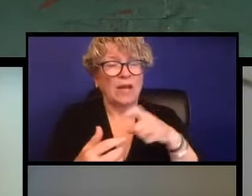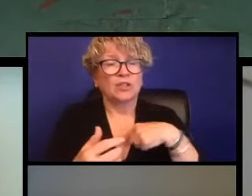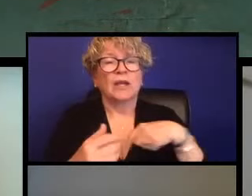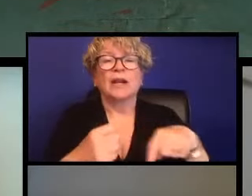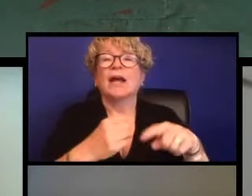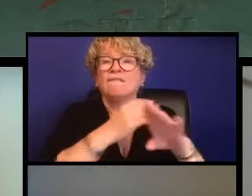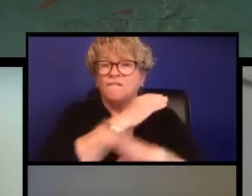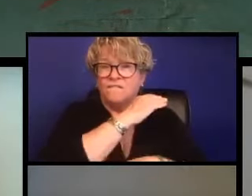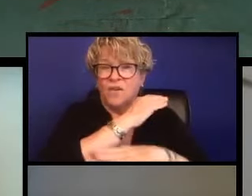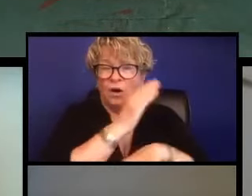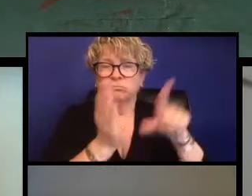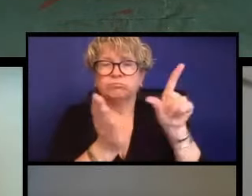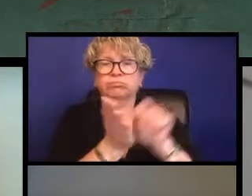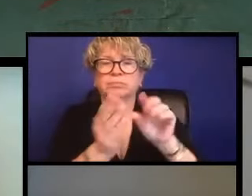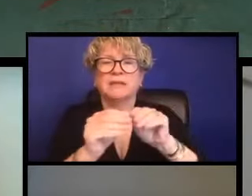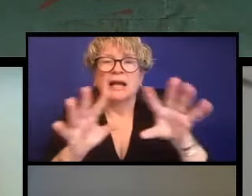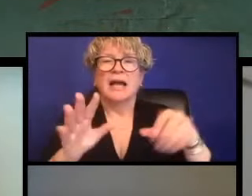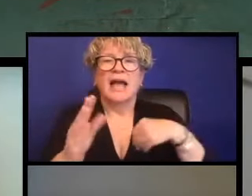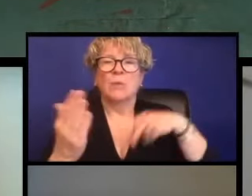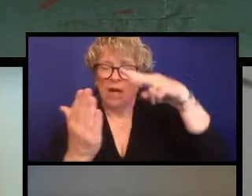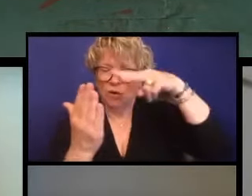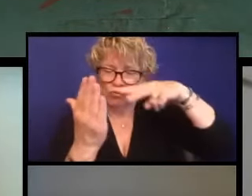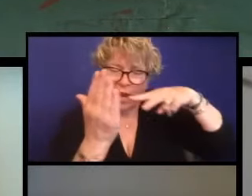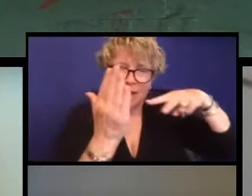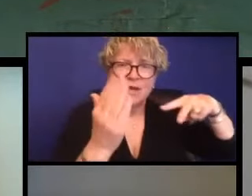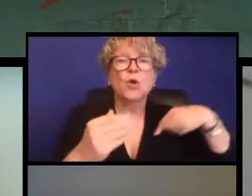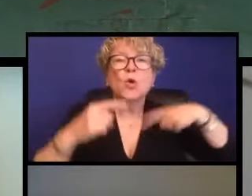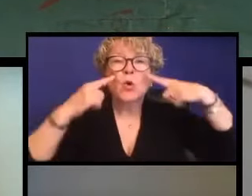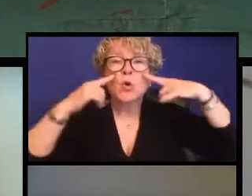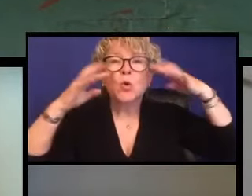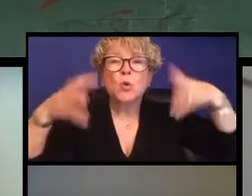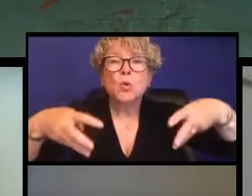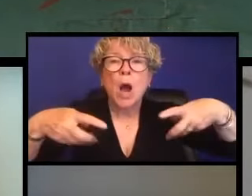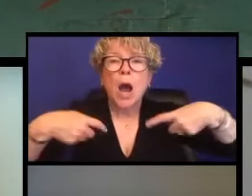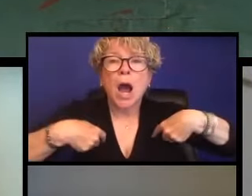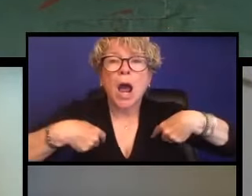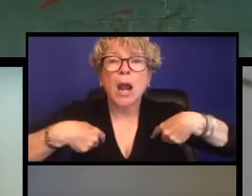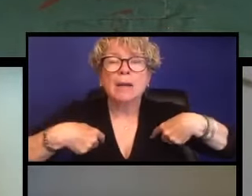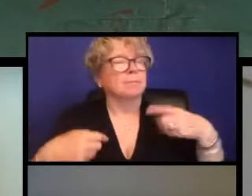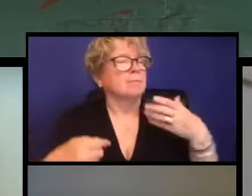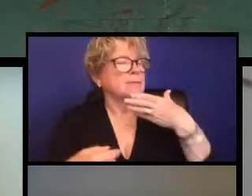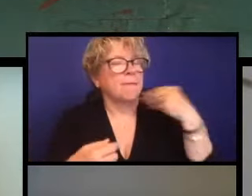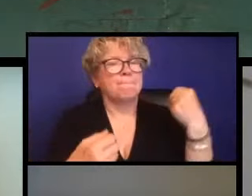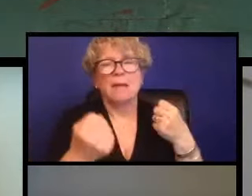it flat out made me cry. So that's the best endorsement I can give.